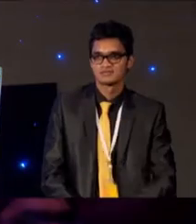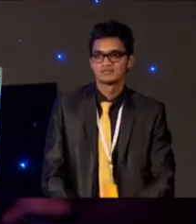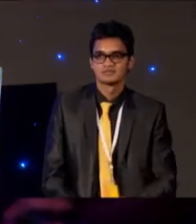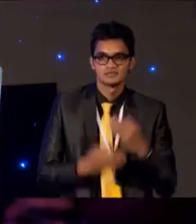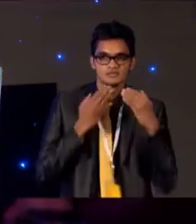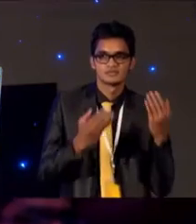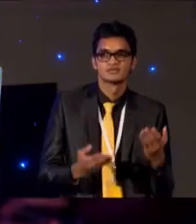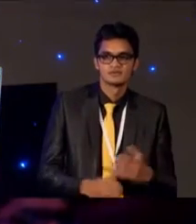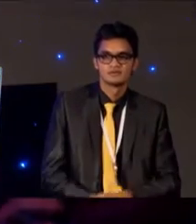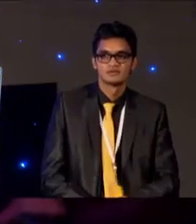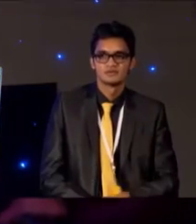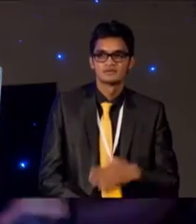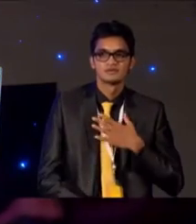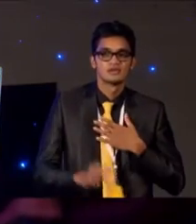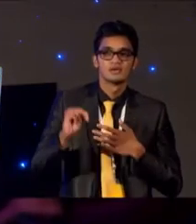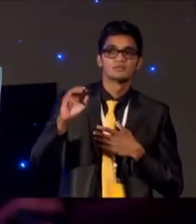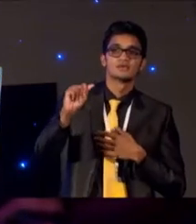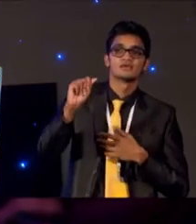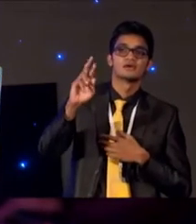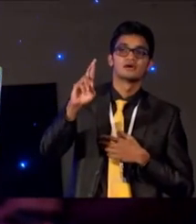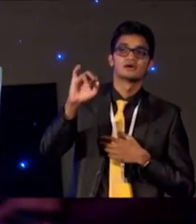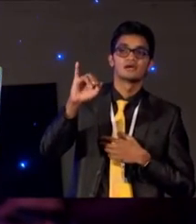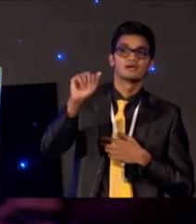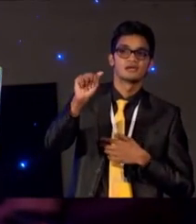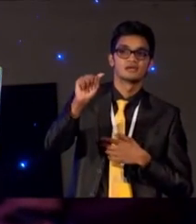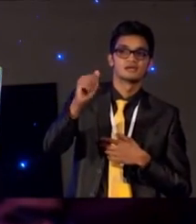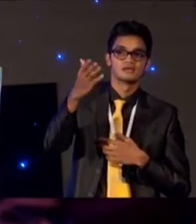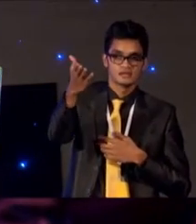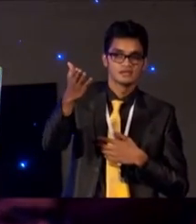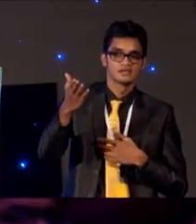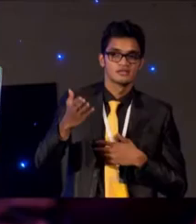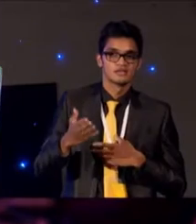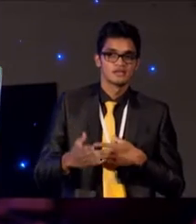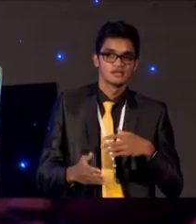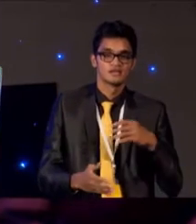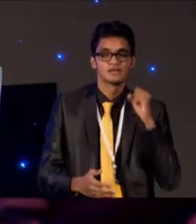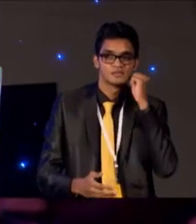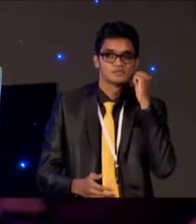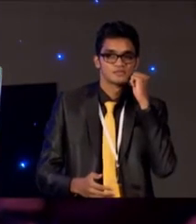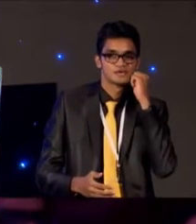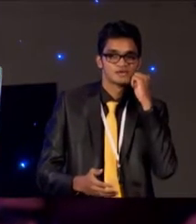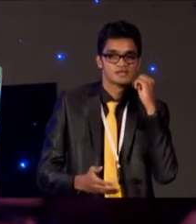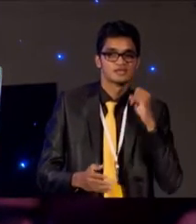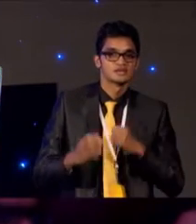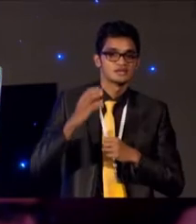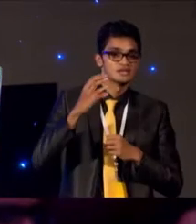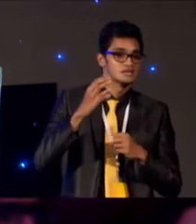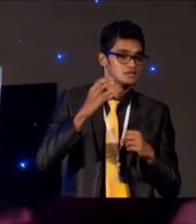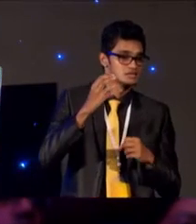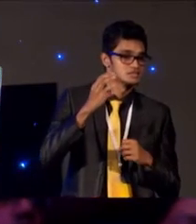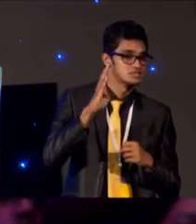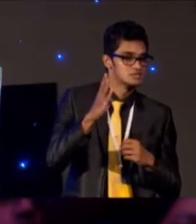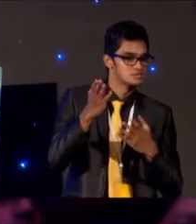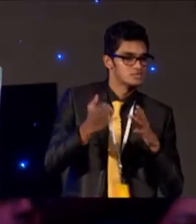so much. Yeah. I'm Maria, and I'm a parent of a child with cerebral palsy. I'm a special educator as